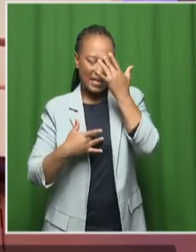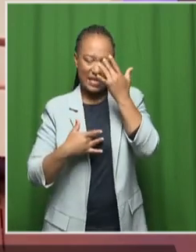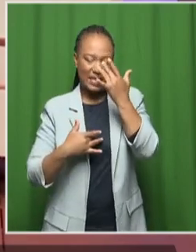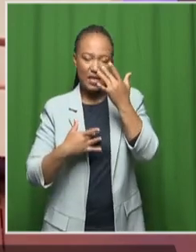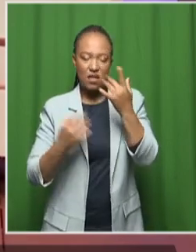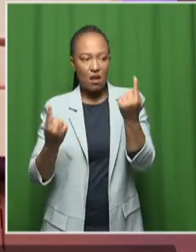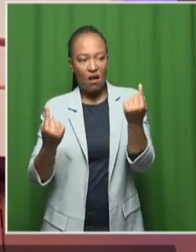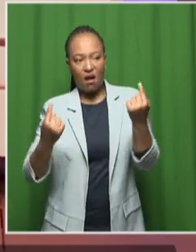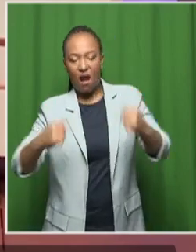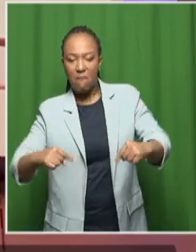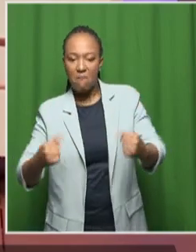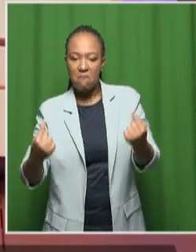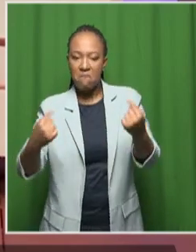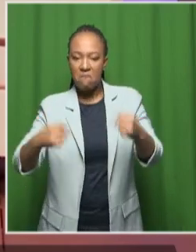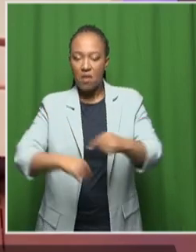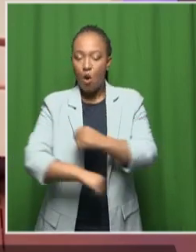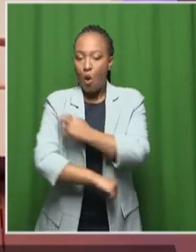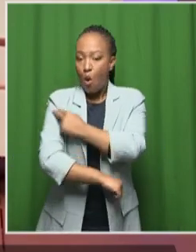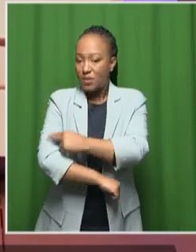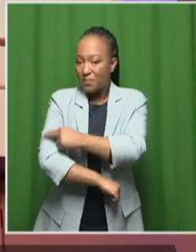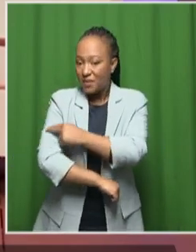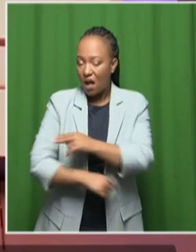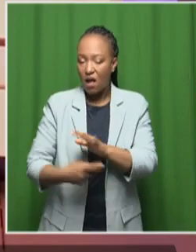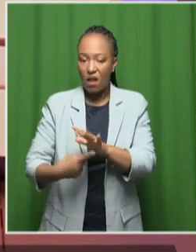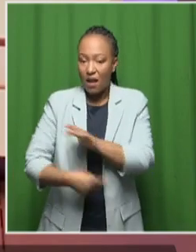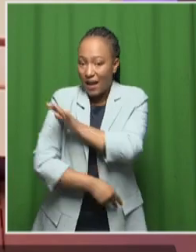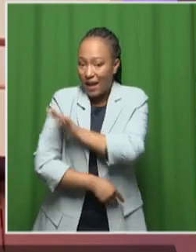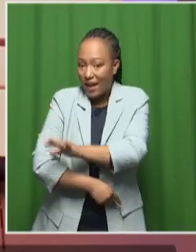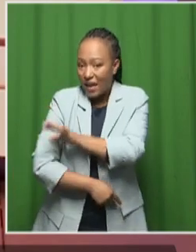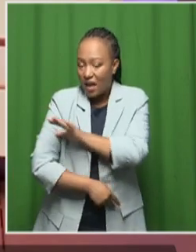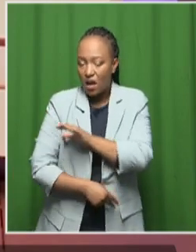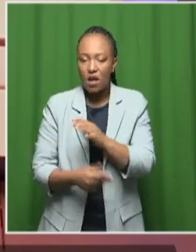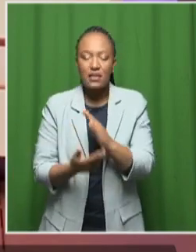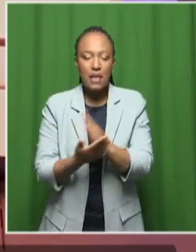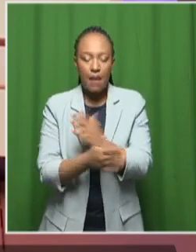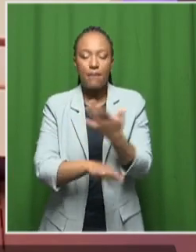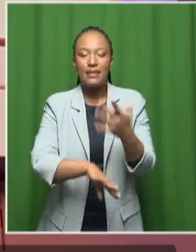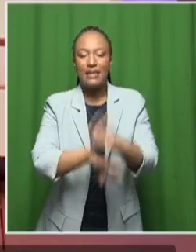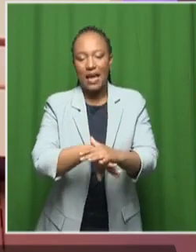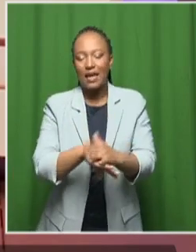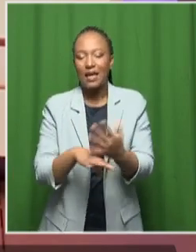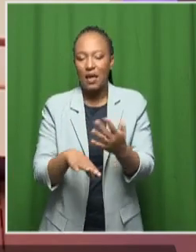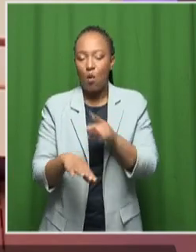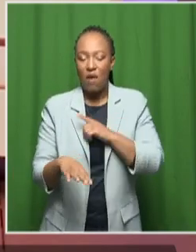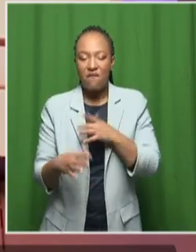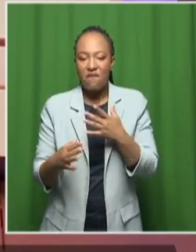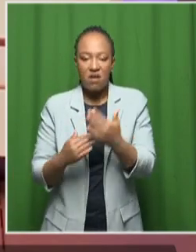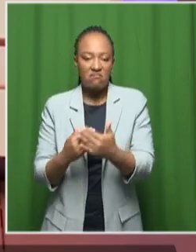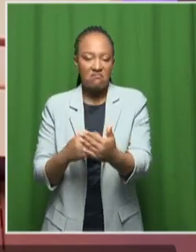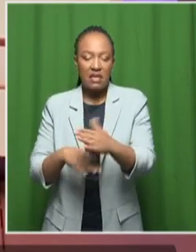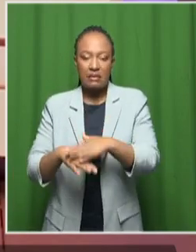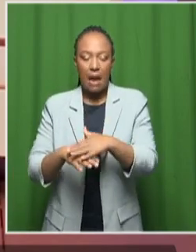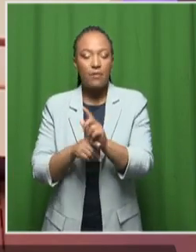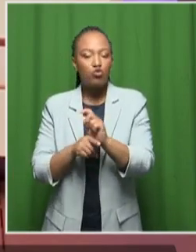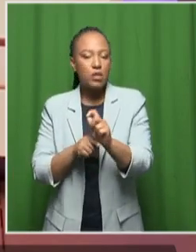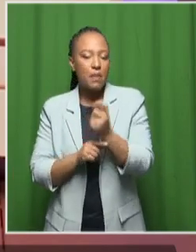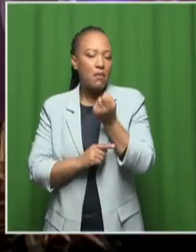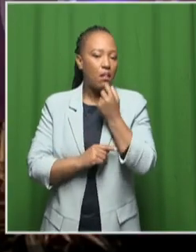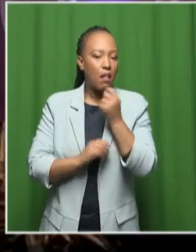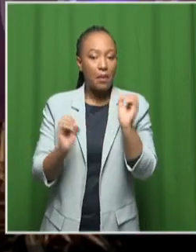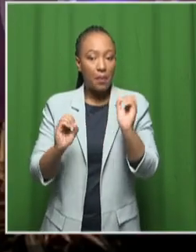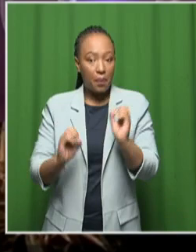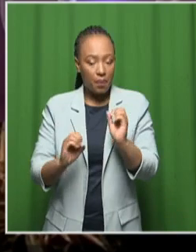to the hospital or the clinic, and also dying, because we know that if you don't treat TB over time, you can die from